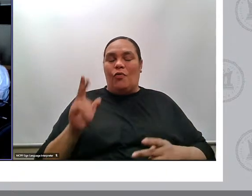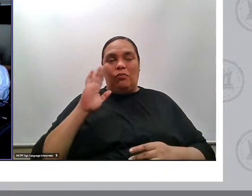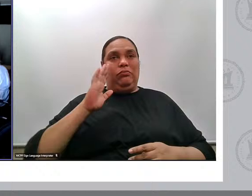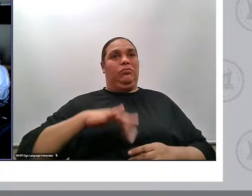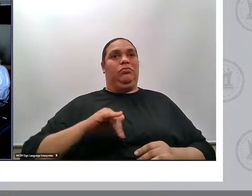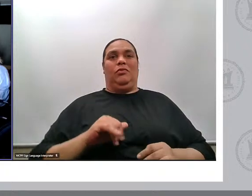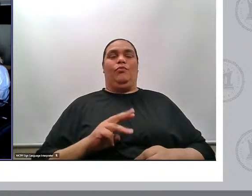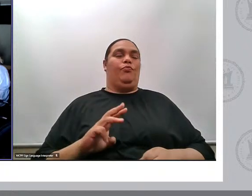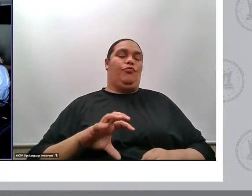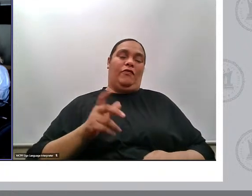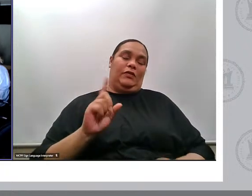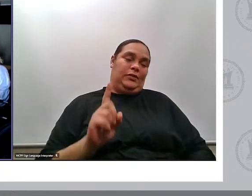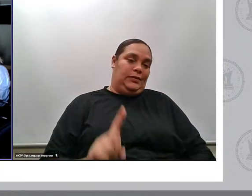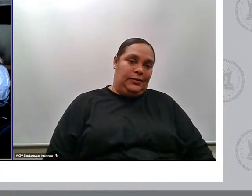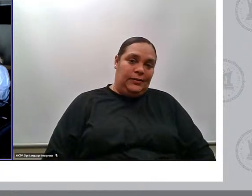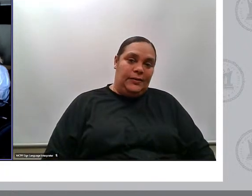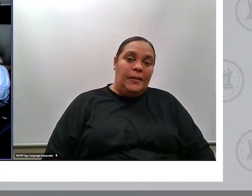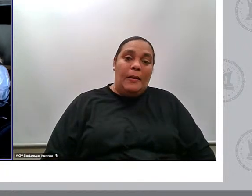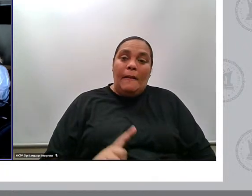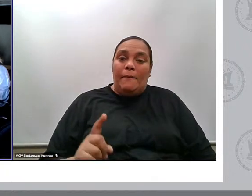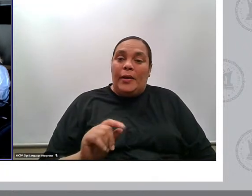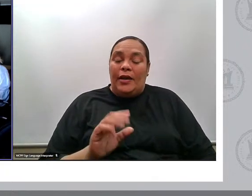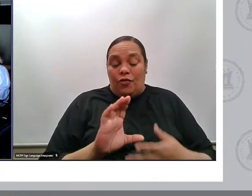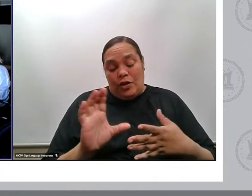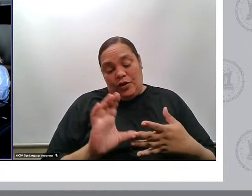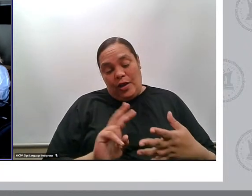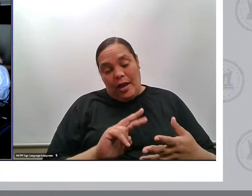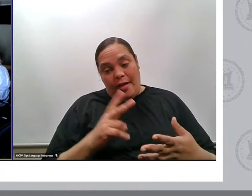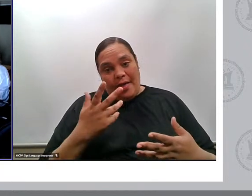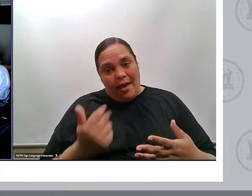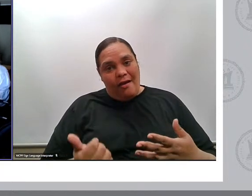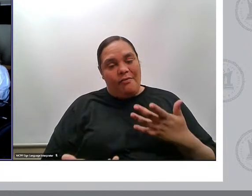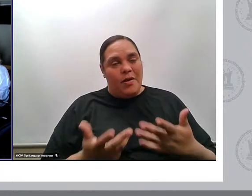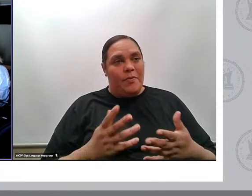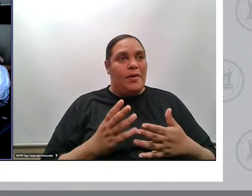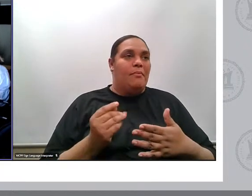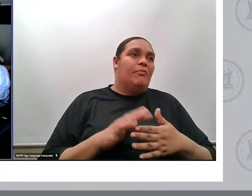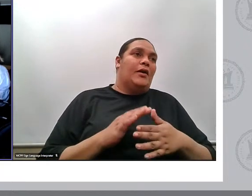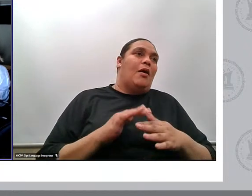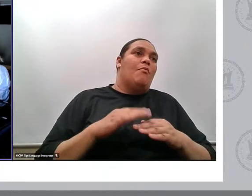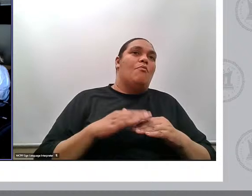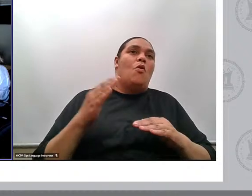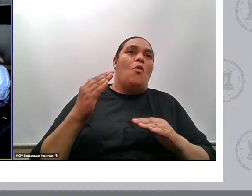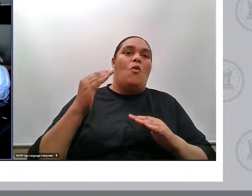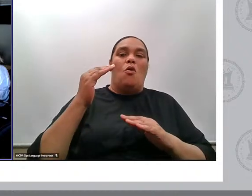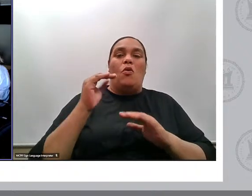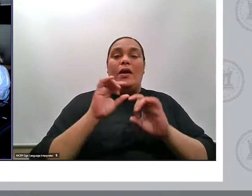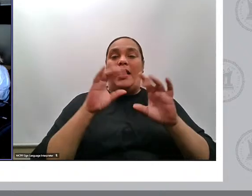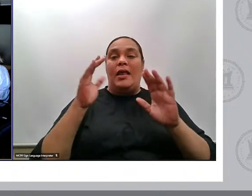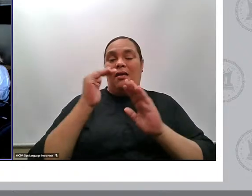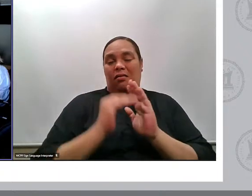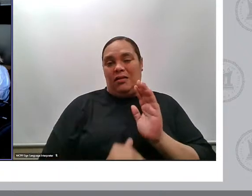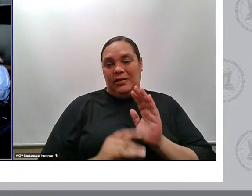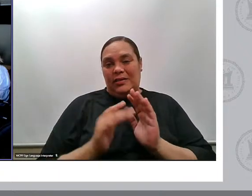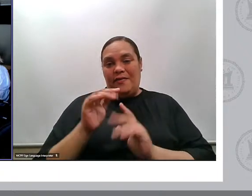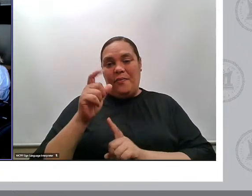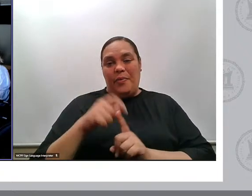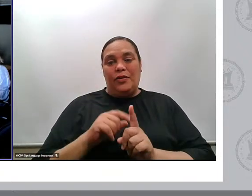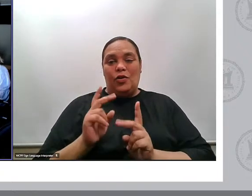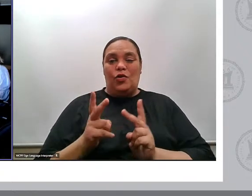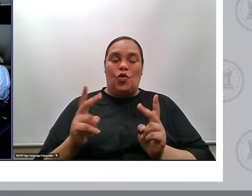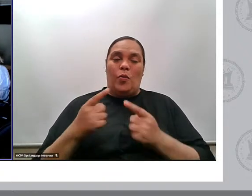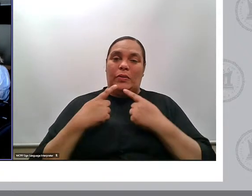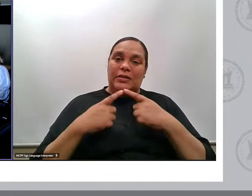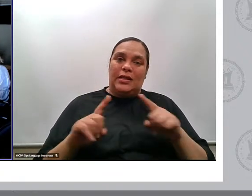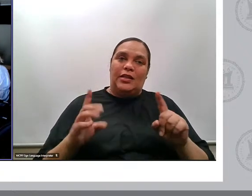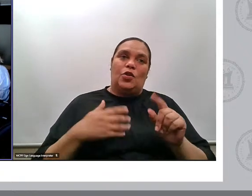in the province. We do have other criteria where it becomes less clear in terms of somebody's ordinary status. Then we'd